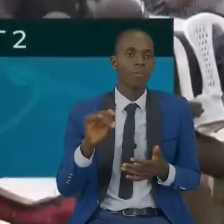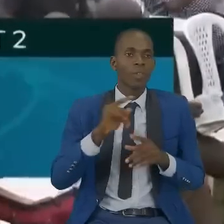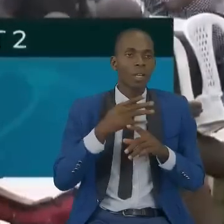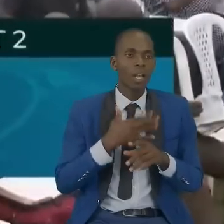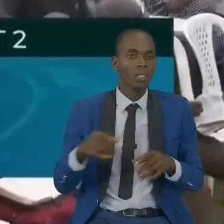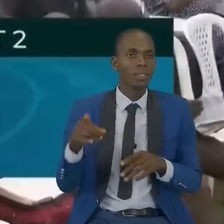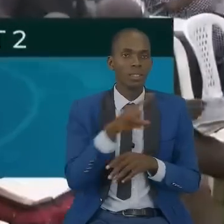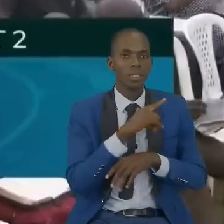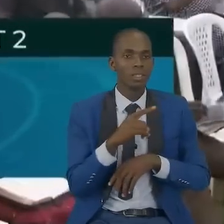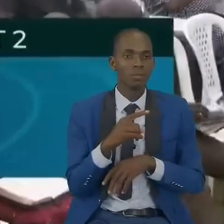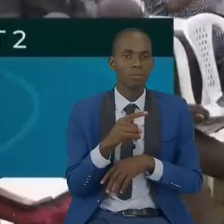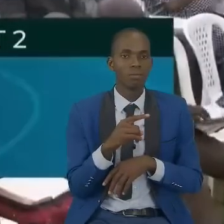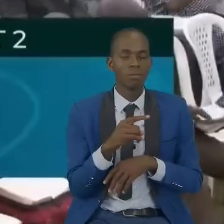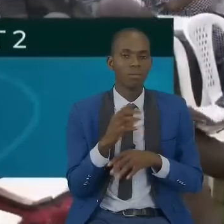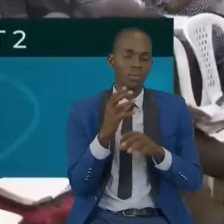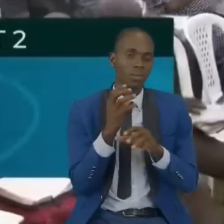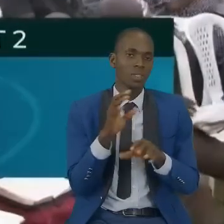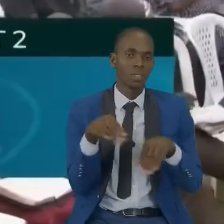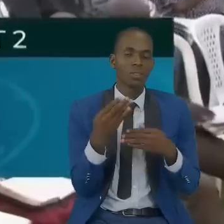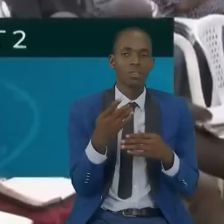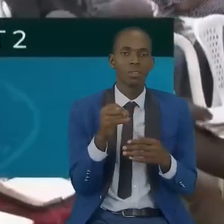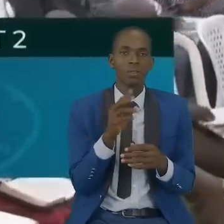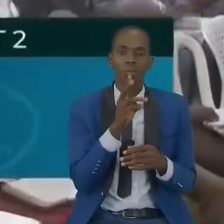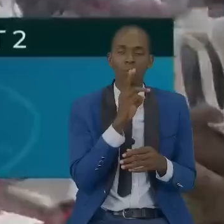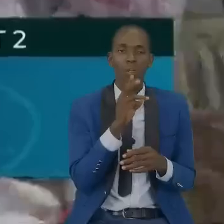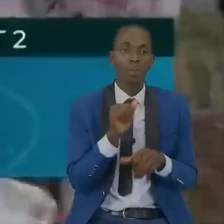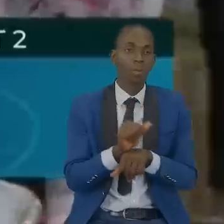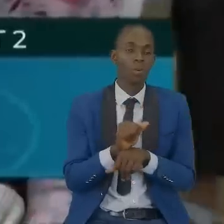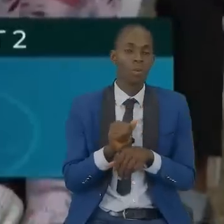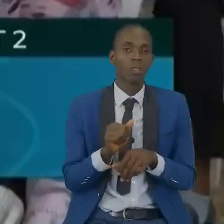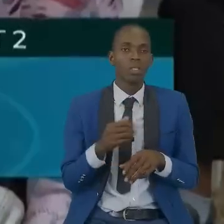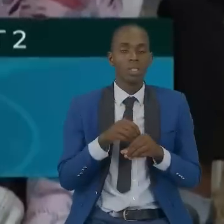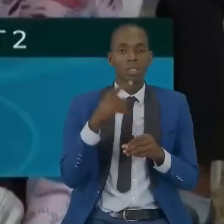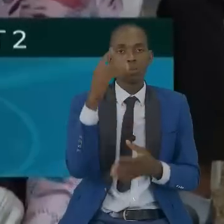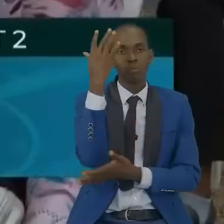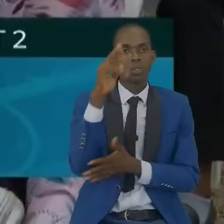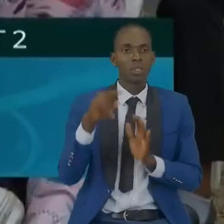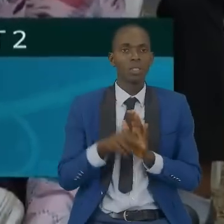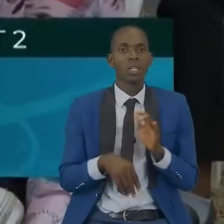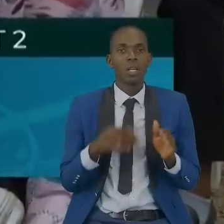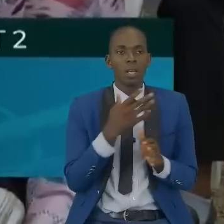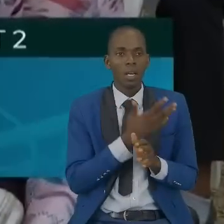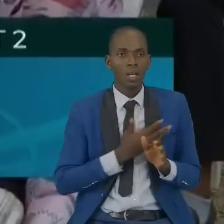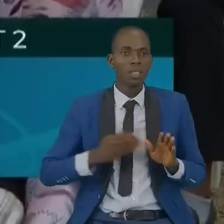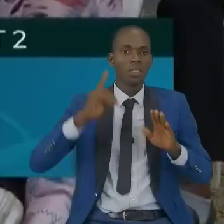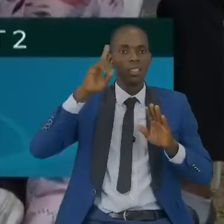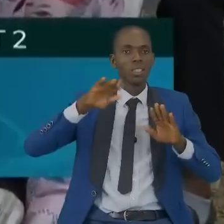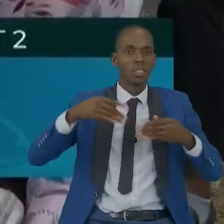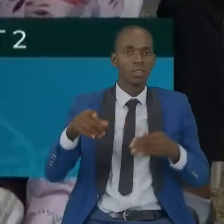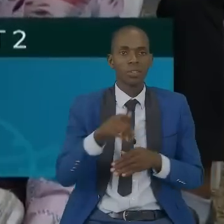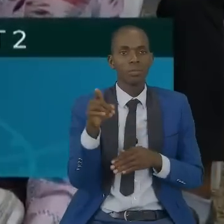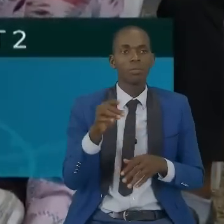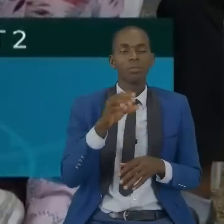and gave them drink out of the great depths. And in verse 16,